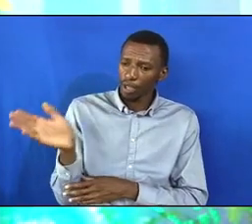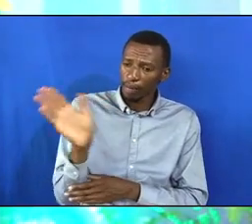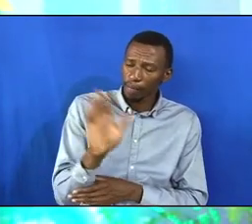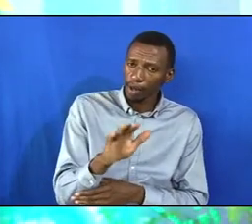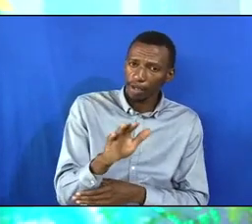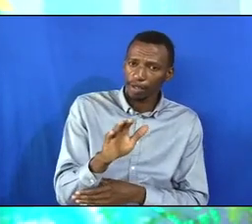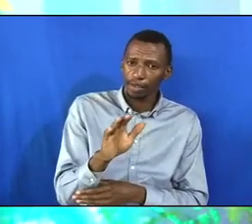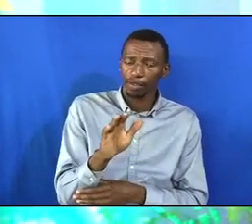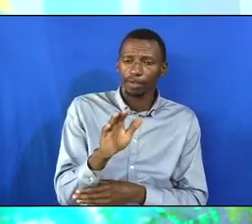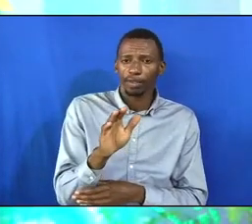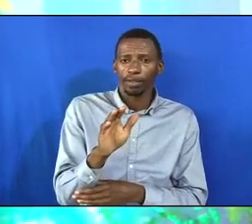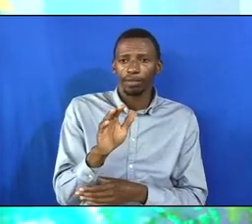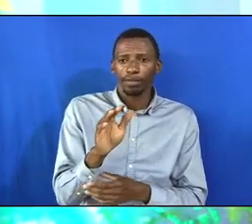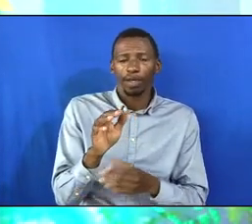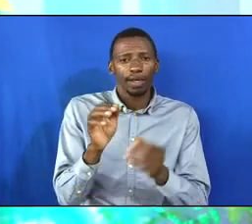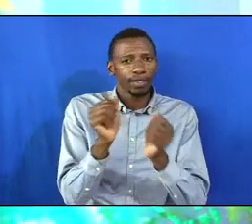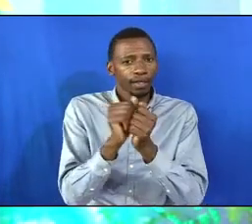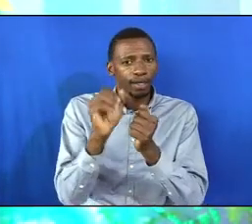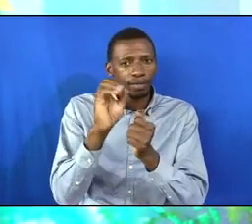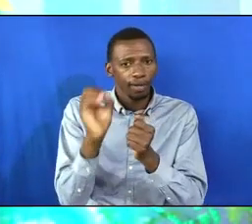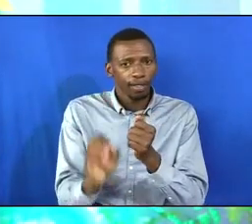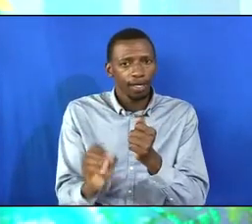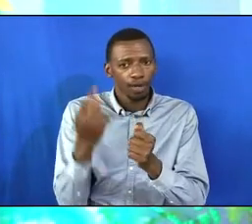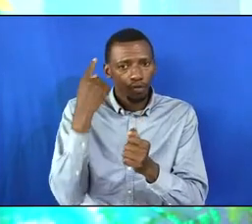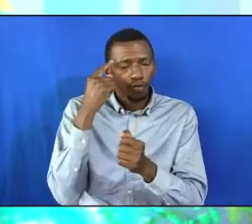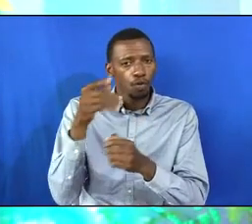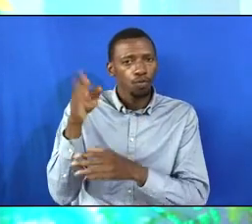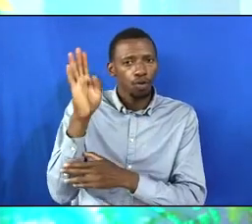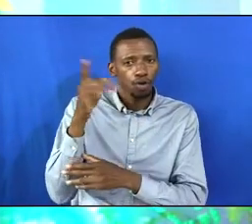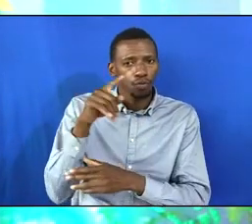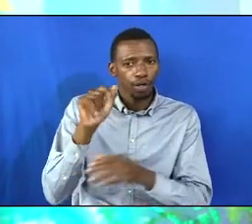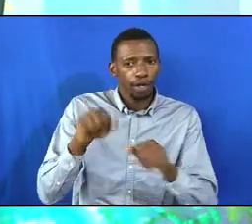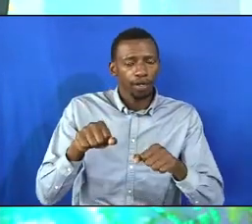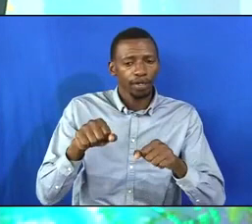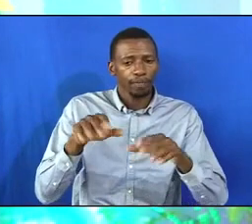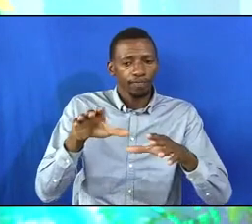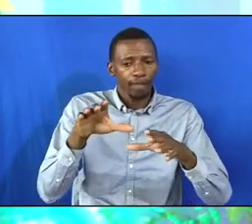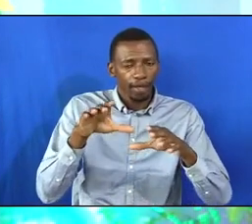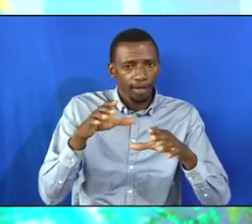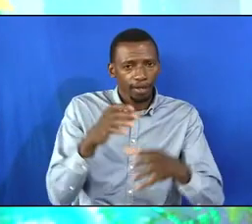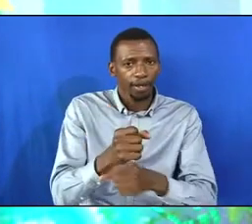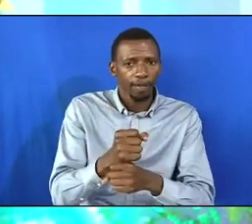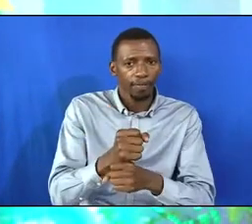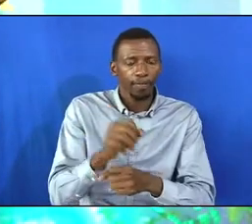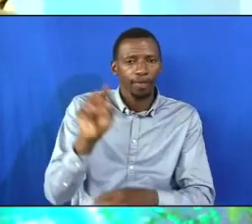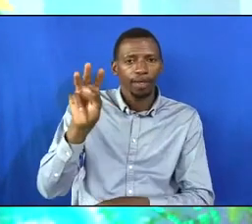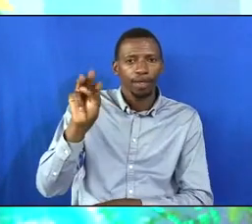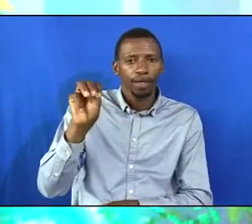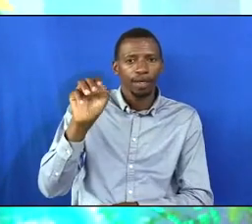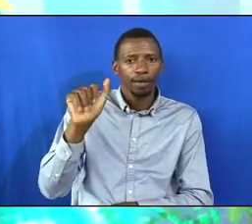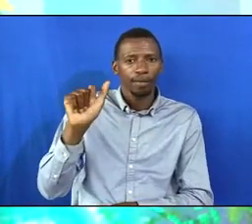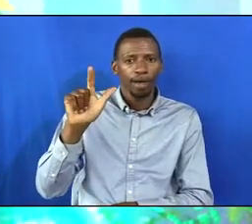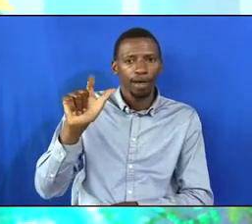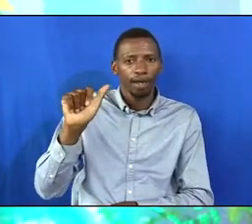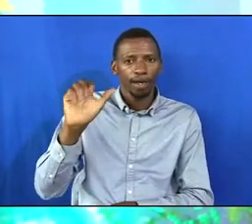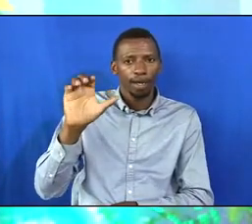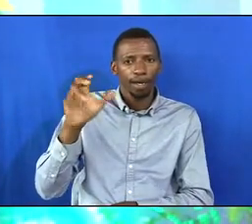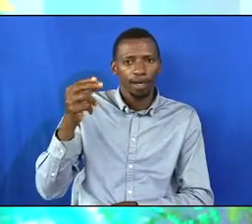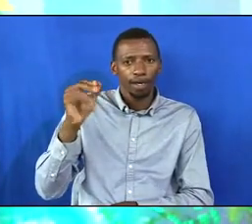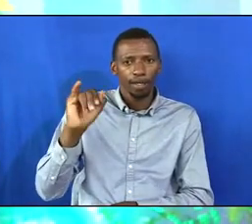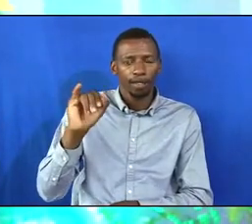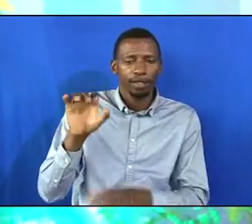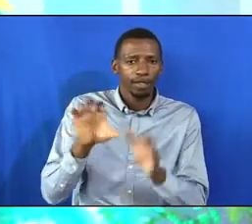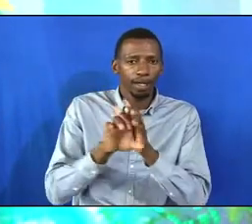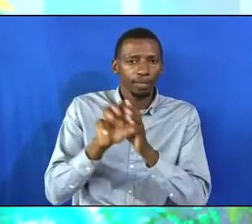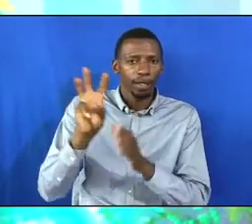can claim Malachi 3:10? She said, honestly, I've not been doing that. Then I said, you'd better reform because